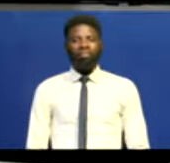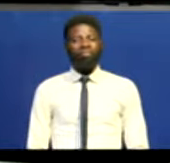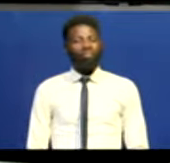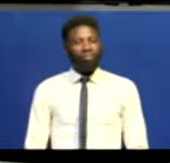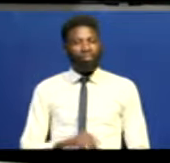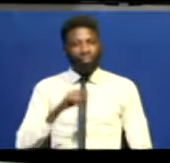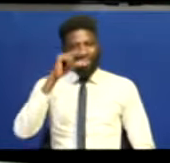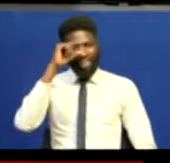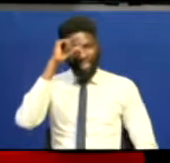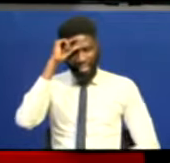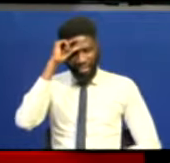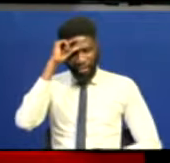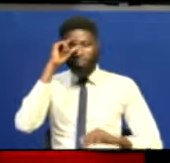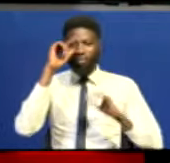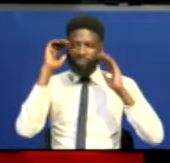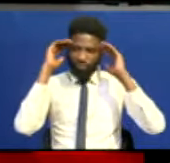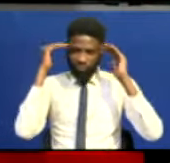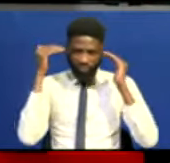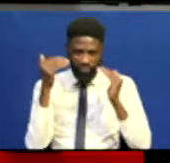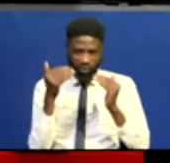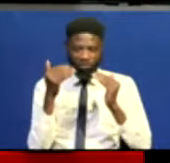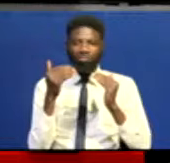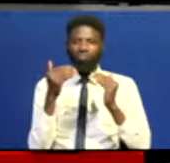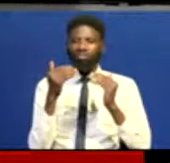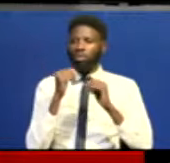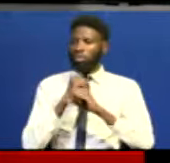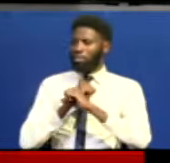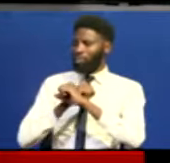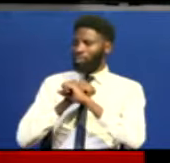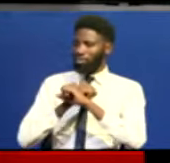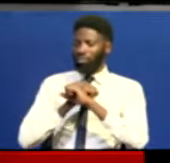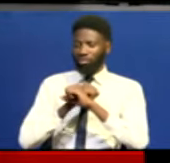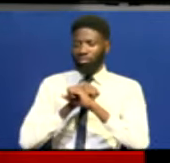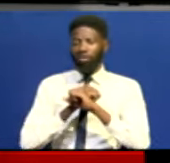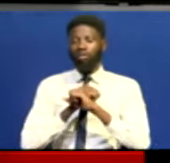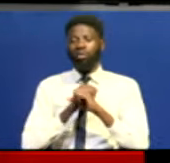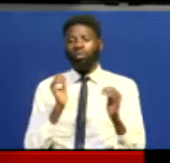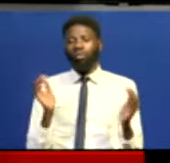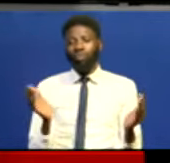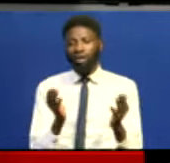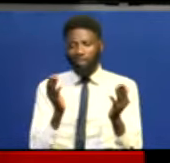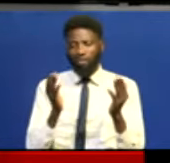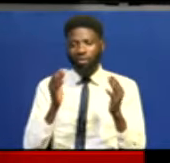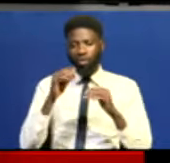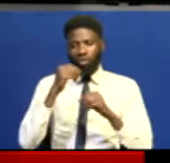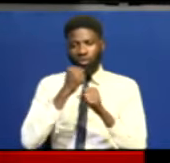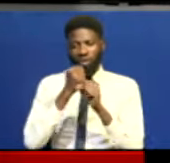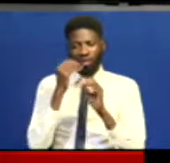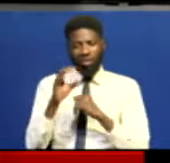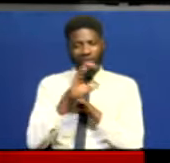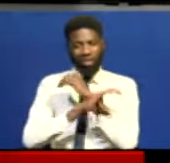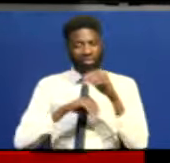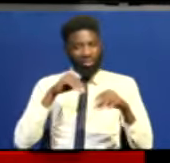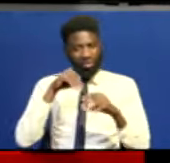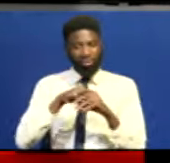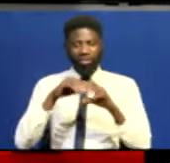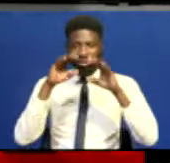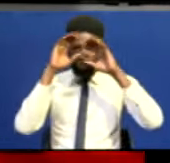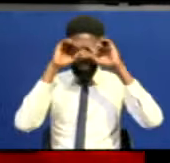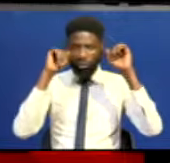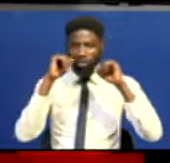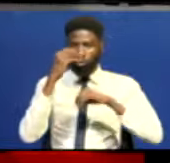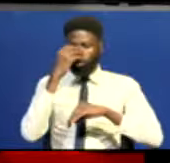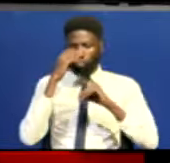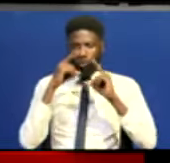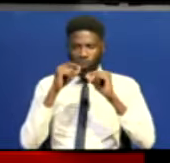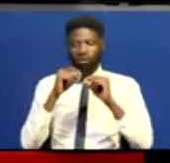Meanwhile, government is committed to safeguarding the welfare of workers in the country. President William Ruto says that labor relations, trade unions,